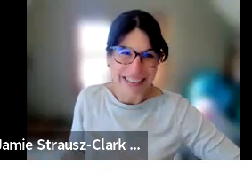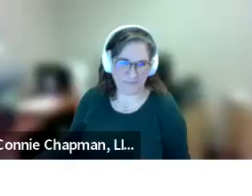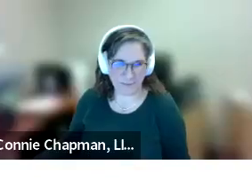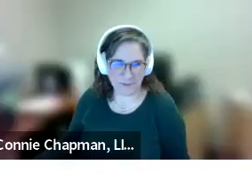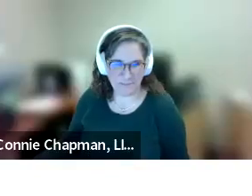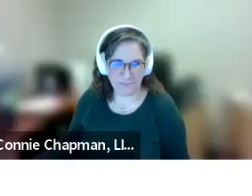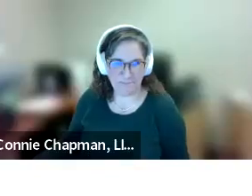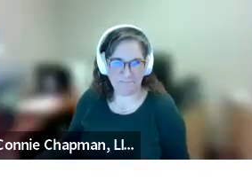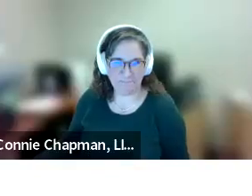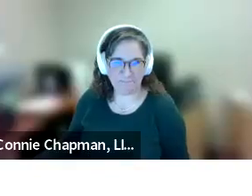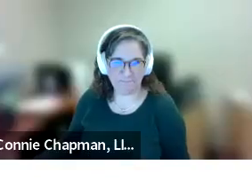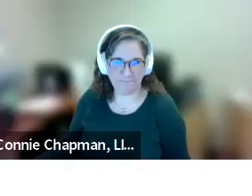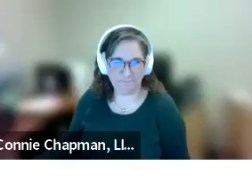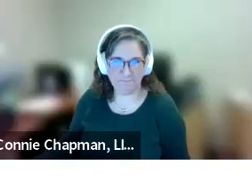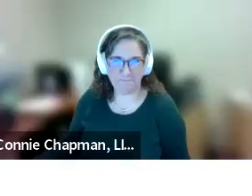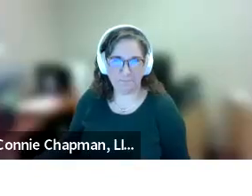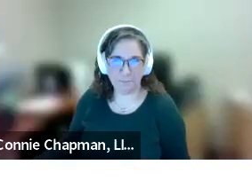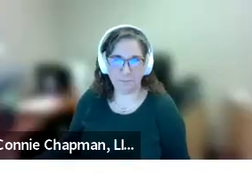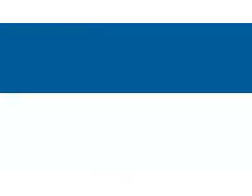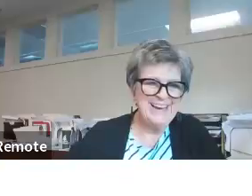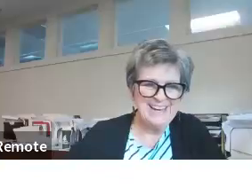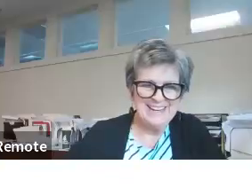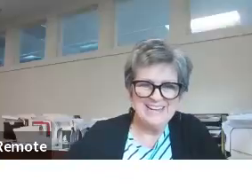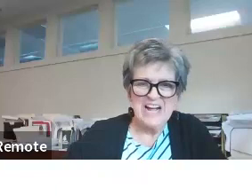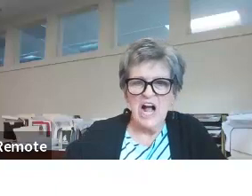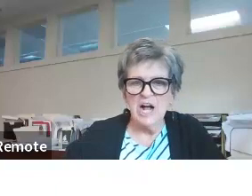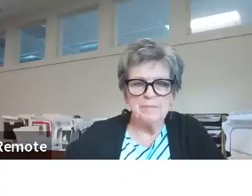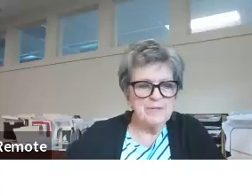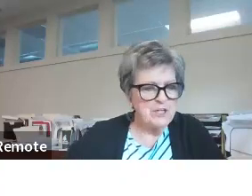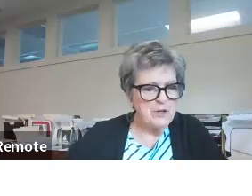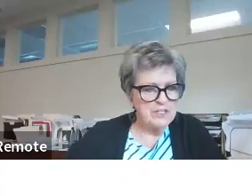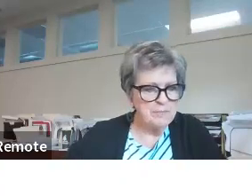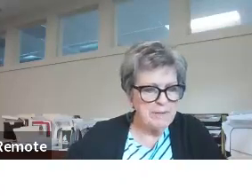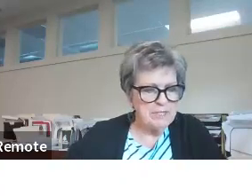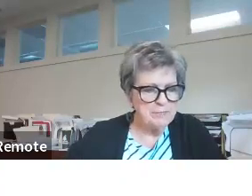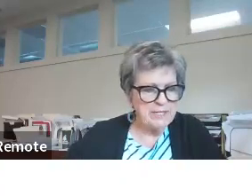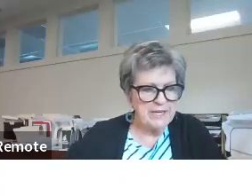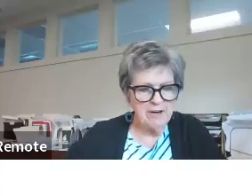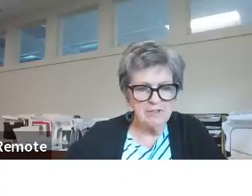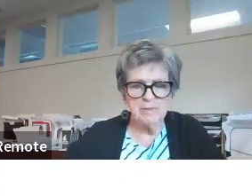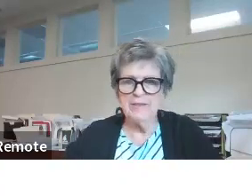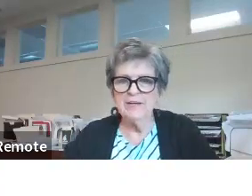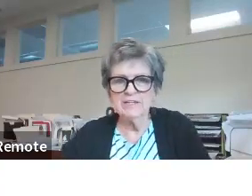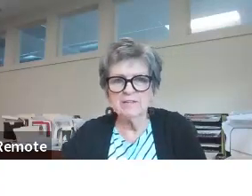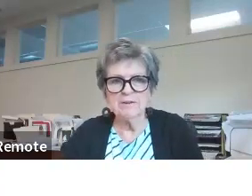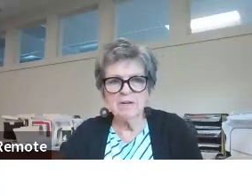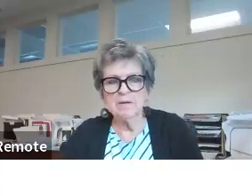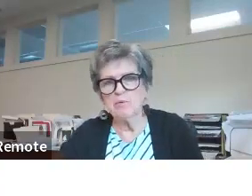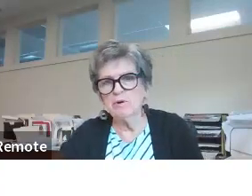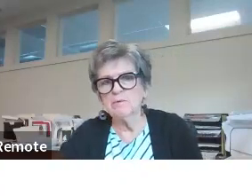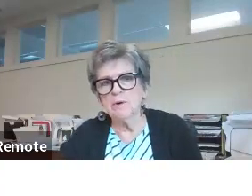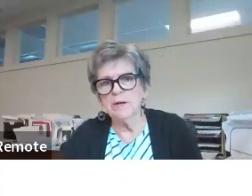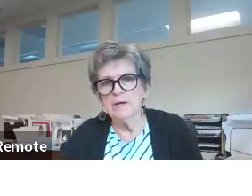you. Sure. You're welcome. Hi, Linda. Hi. This may be splitting hairs, but I think it's a